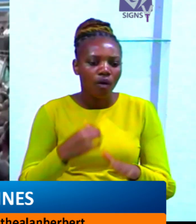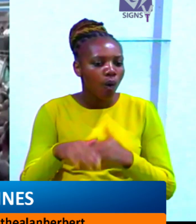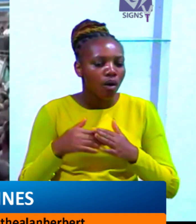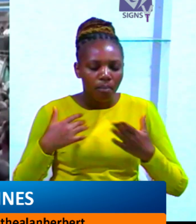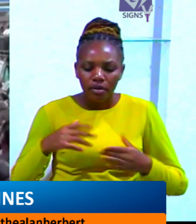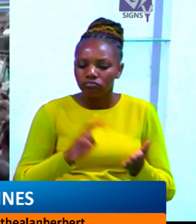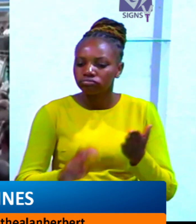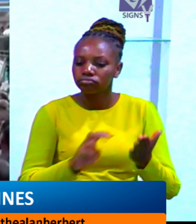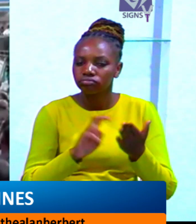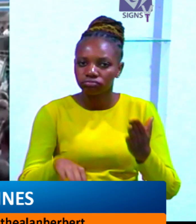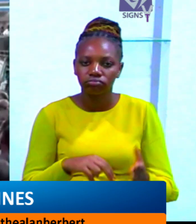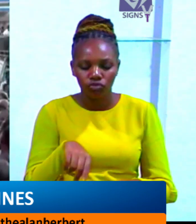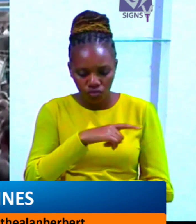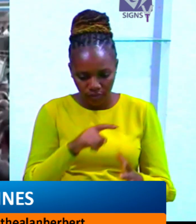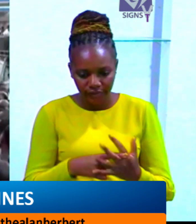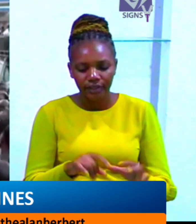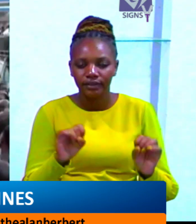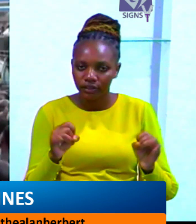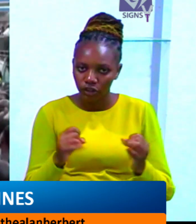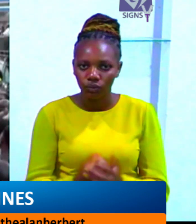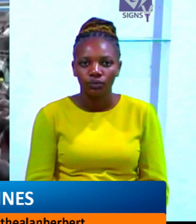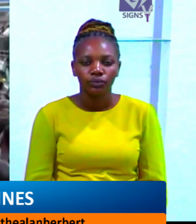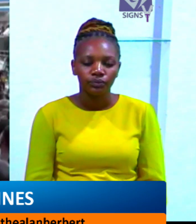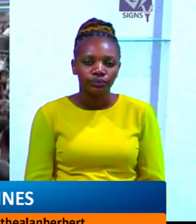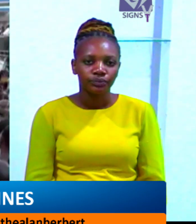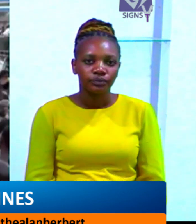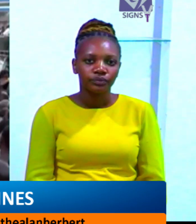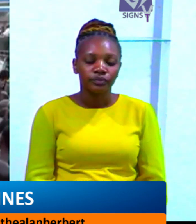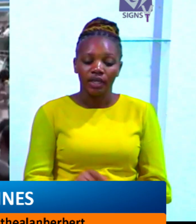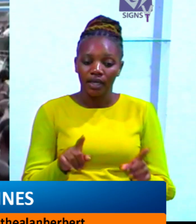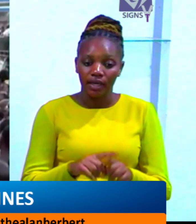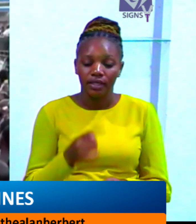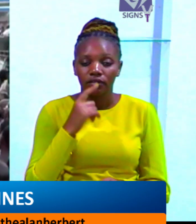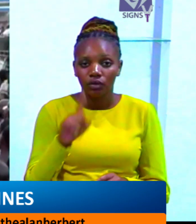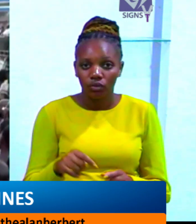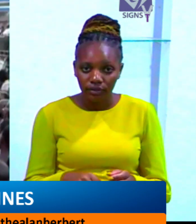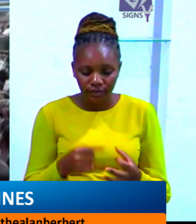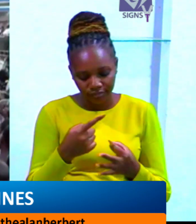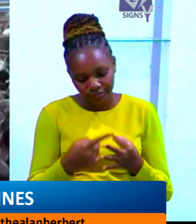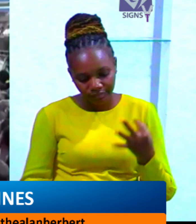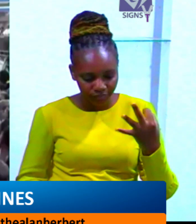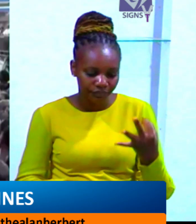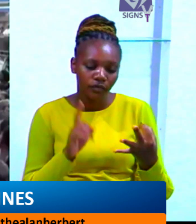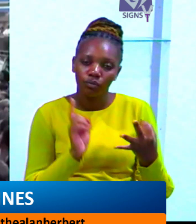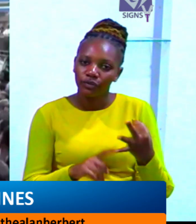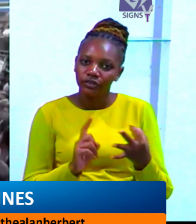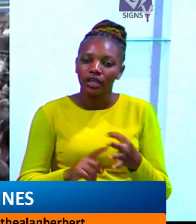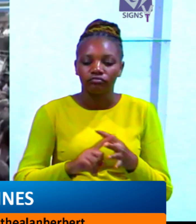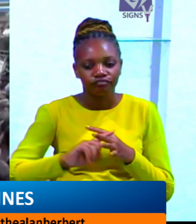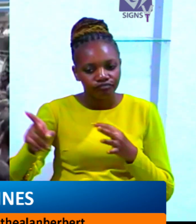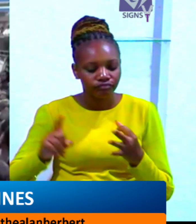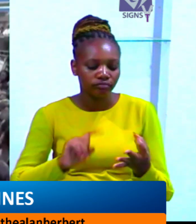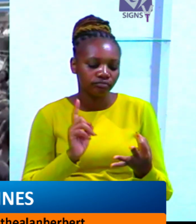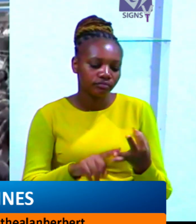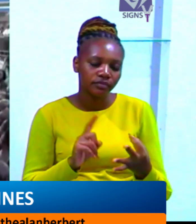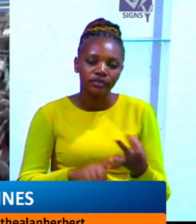Nyinyi mnanielewa? Tunaelewana? Na nimewaambia mambo ni mangapi? Matatu. Wakitaka kuniletea kisirani,